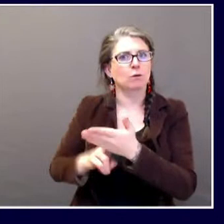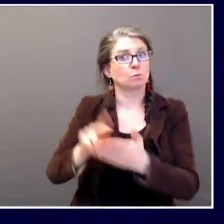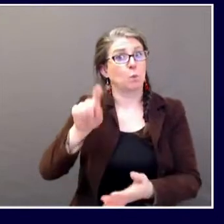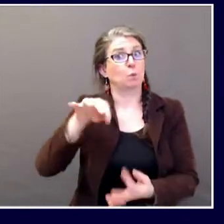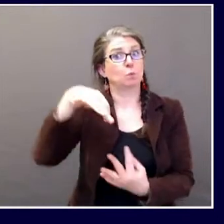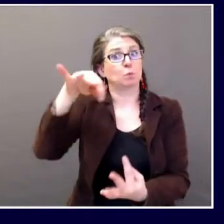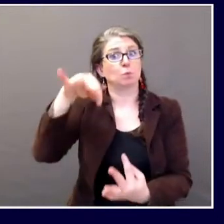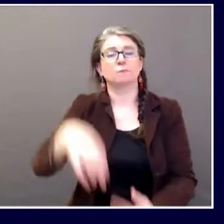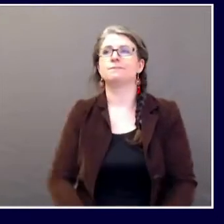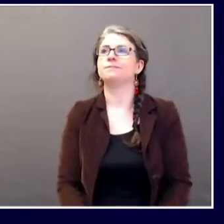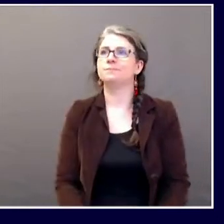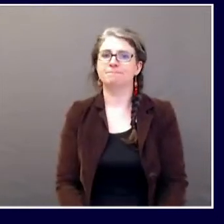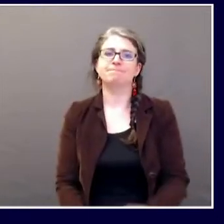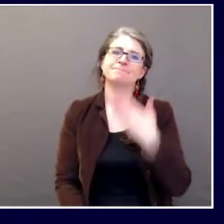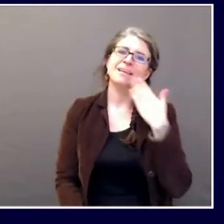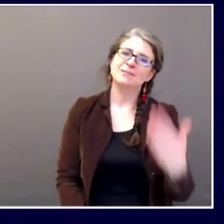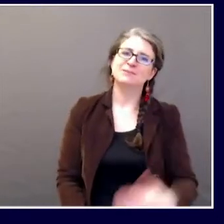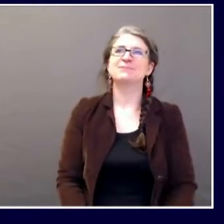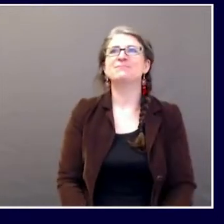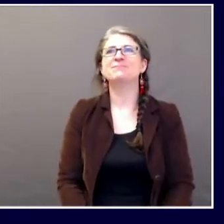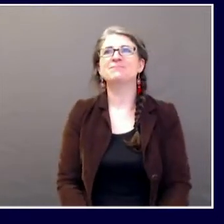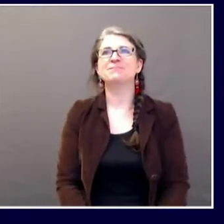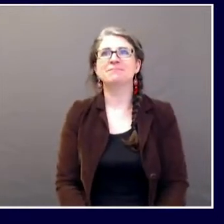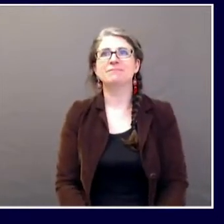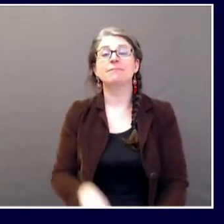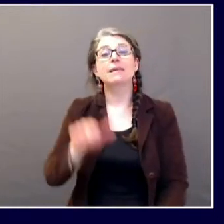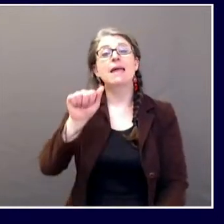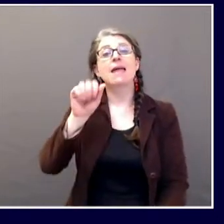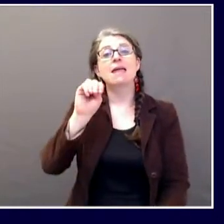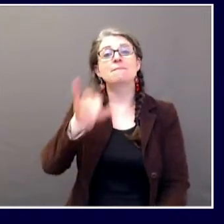me turn it over to Amy Brown next.